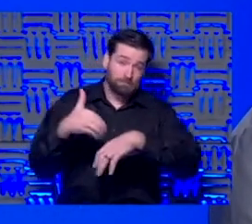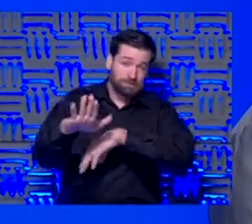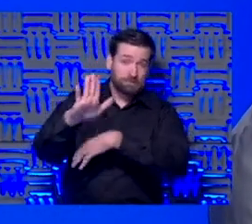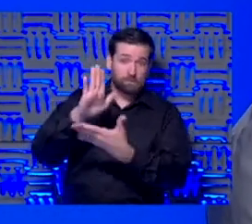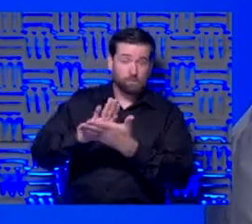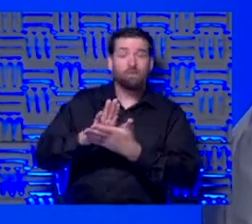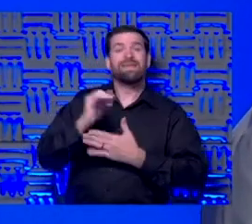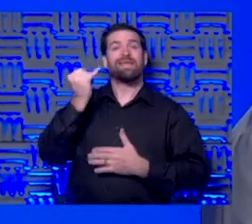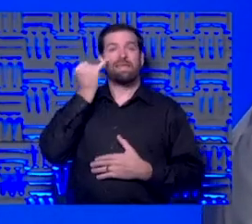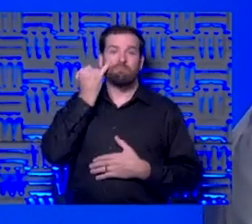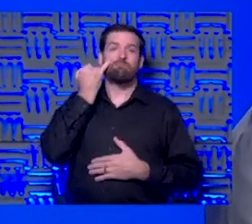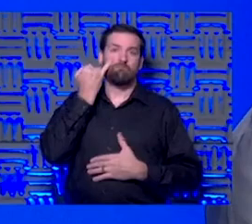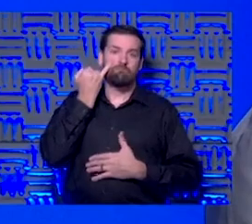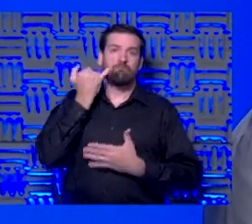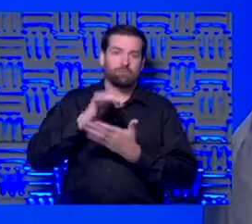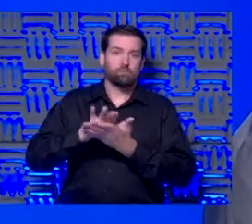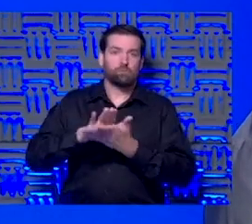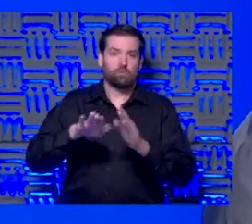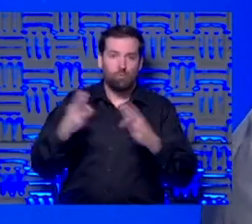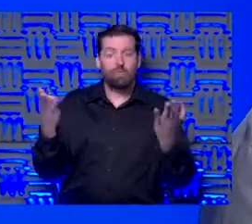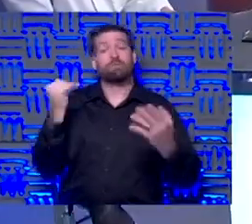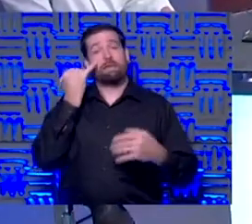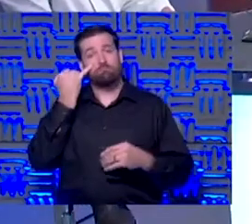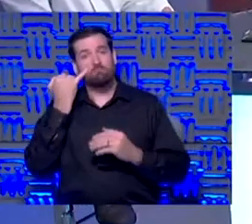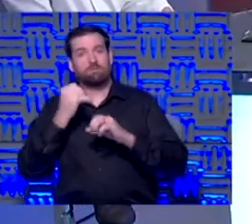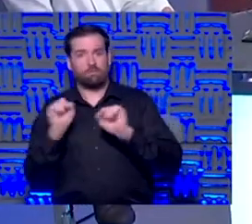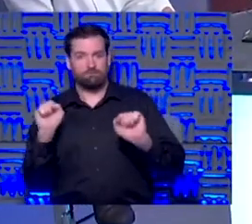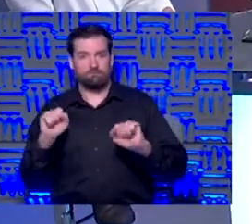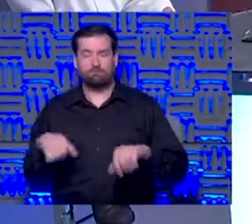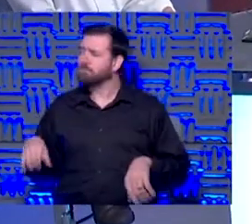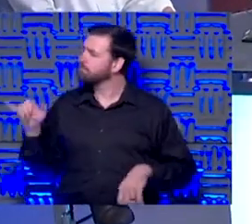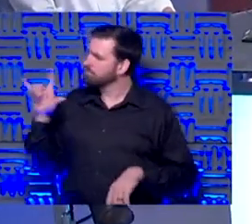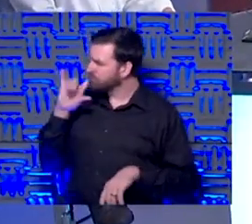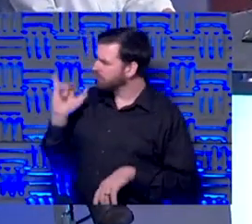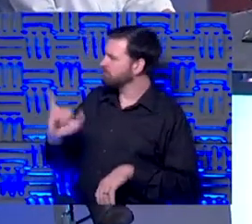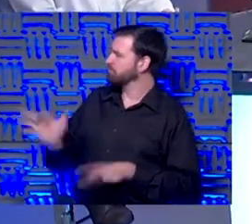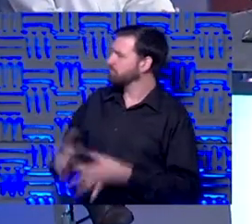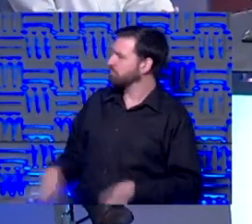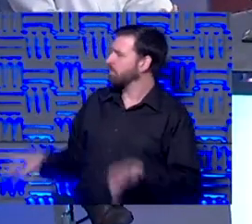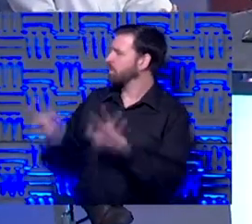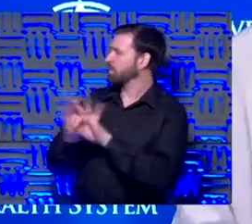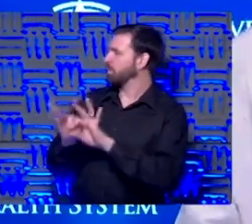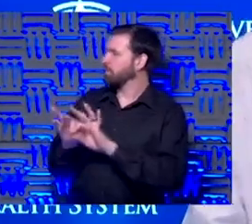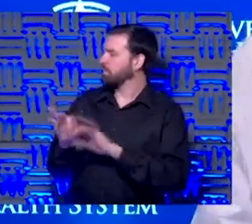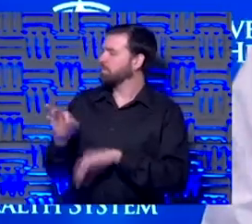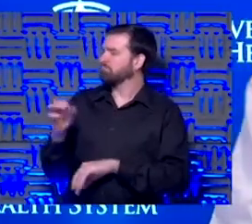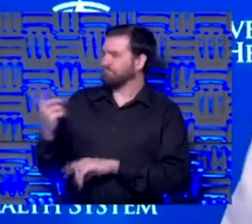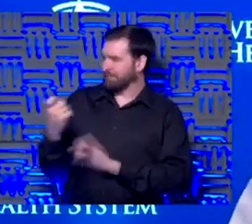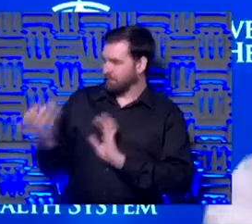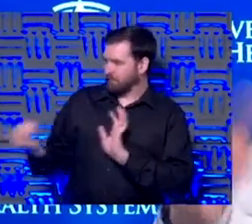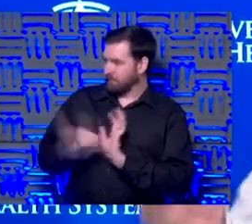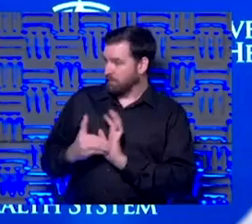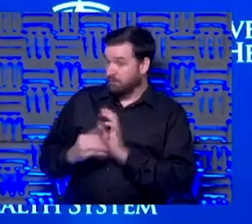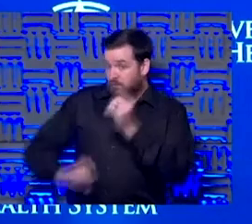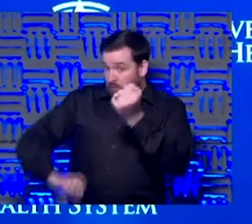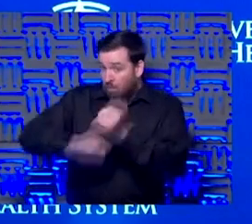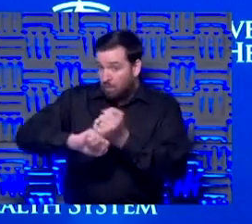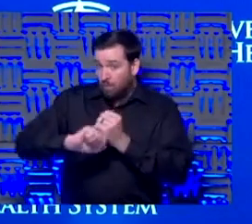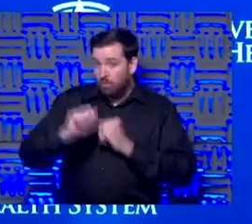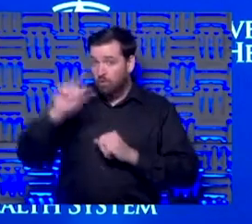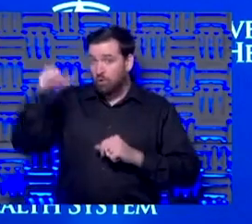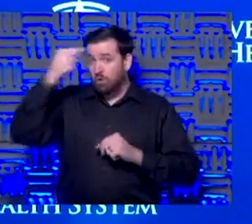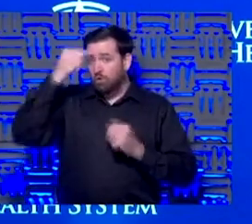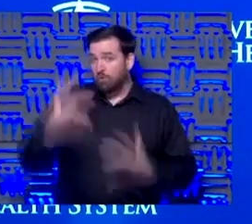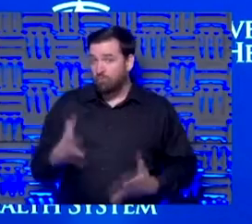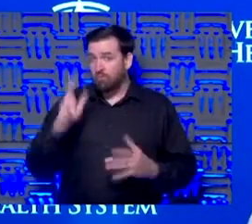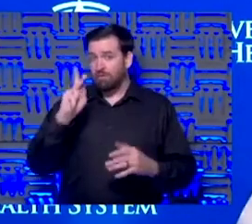the schools do open and if it's otherwise safe, for sure. Well, and I think the key is, you know, we were asked again, well, do you support Governor Kelly's plan? Do you not